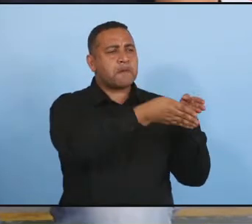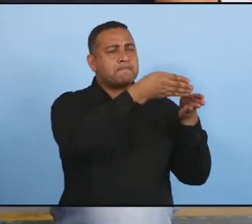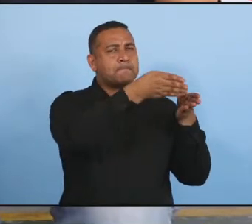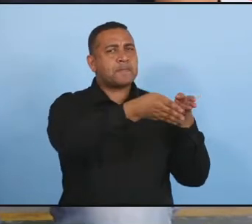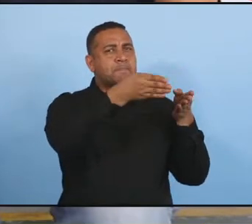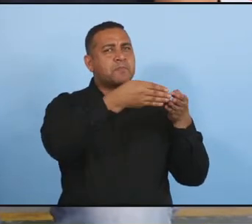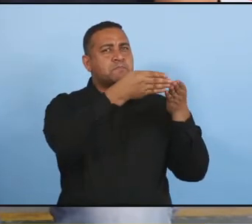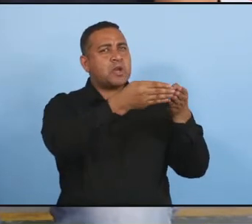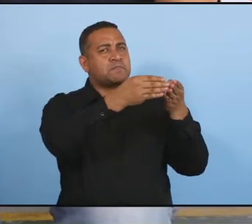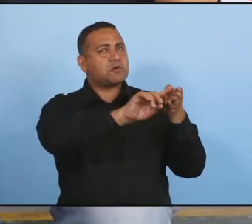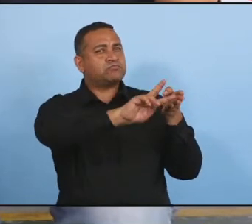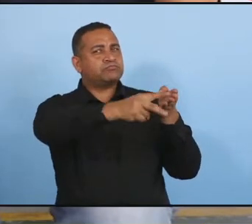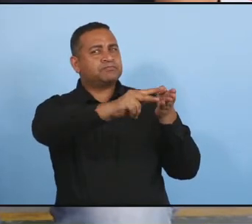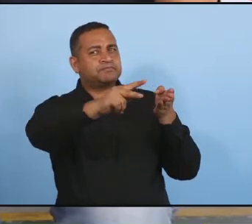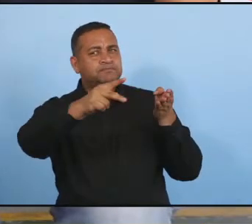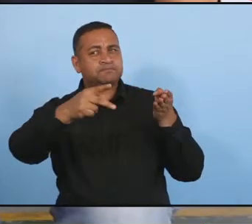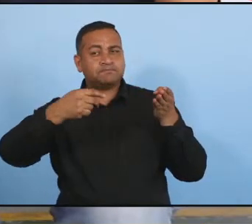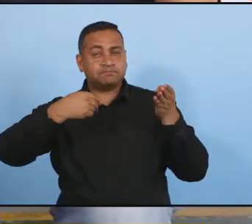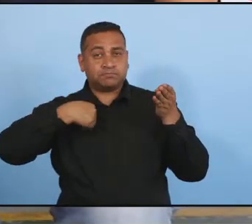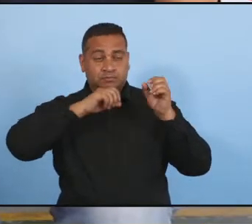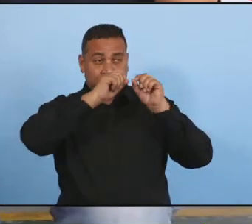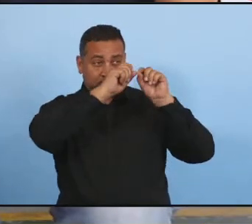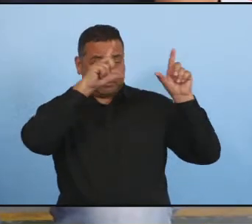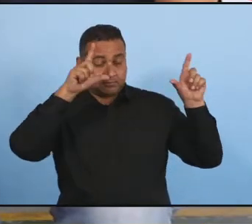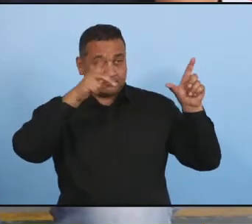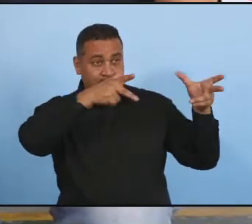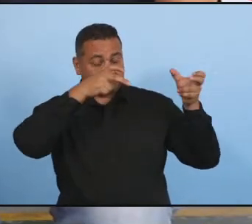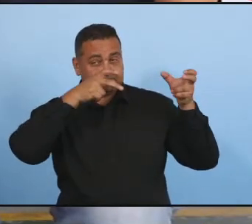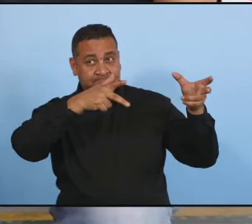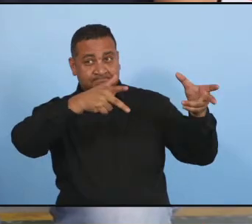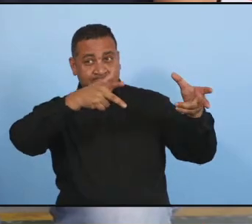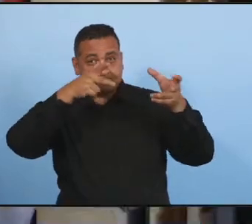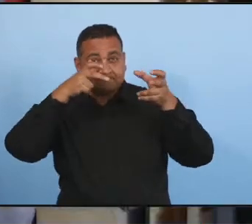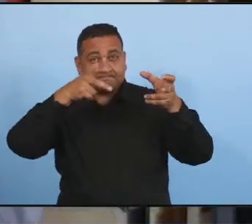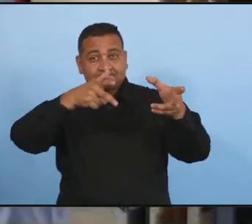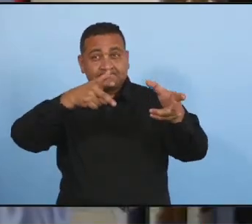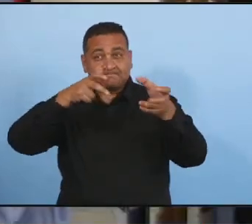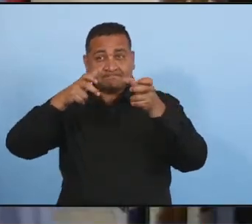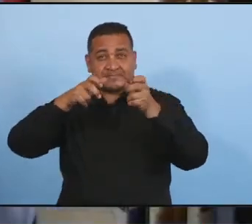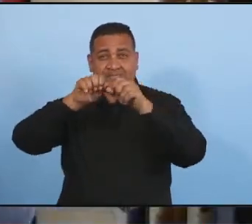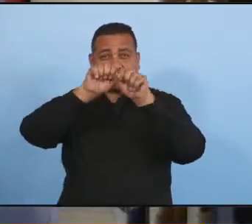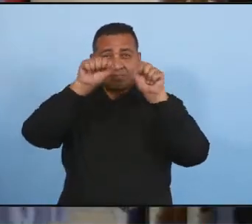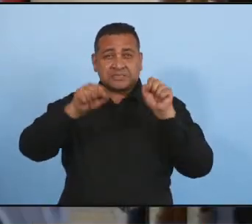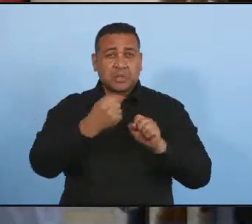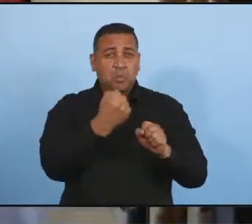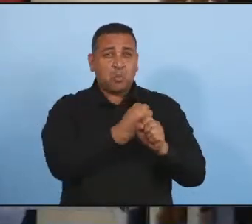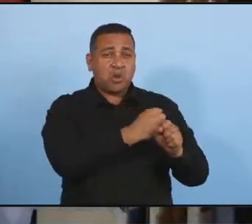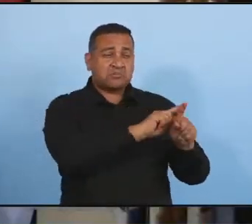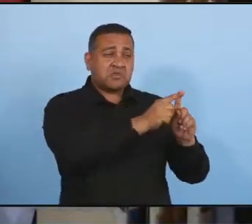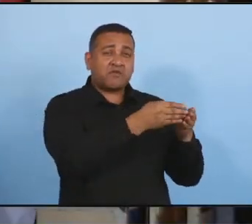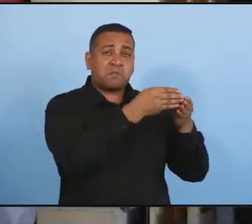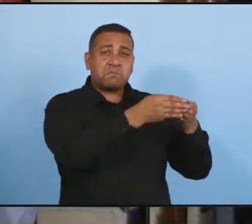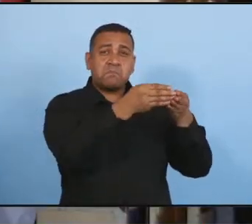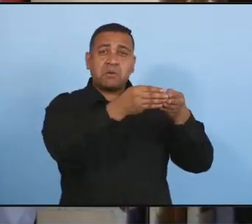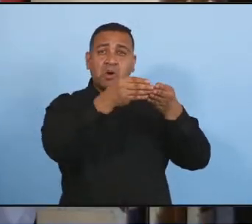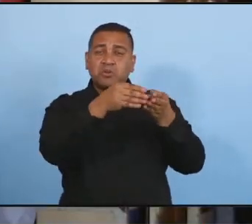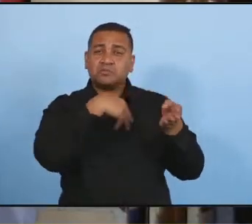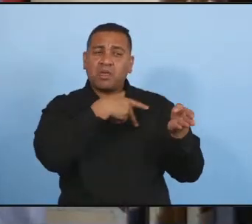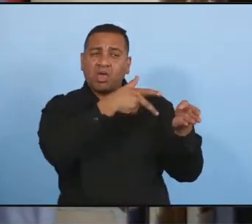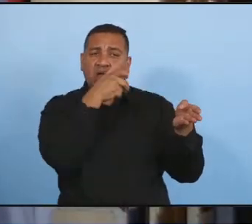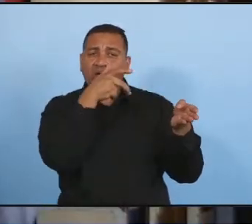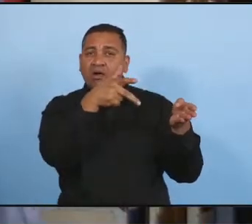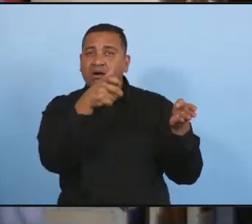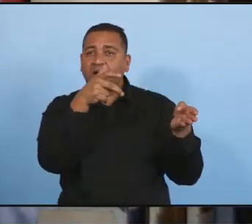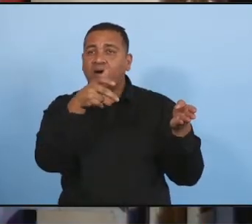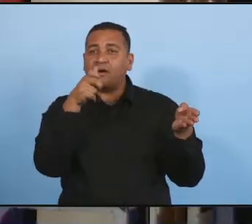various vessels, installing different types of systems used in that particular industry. I've done jobs